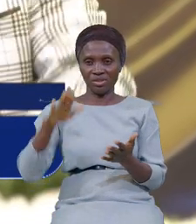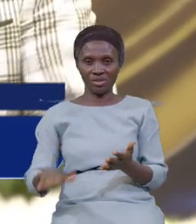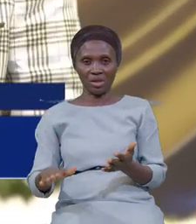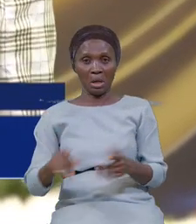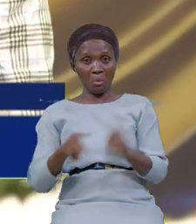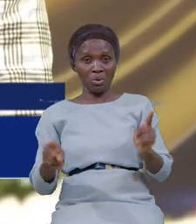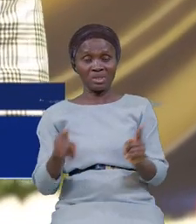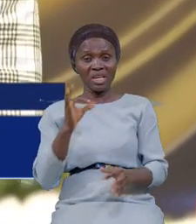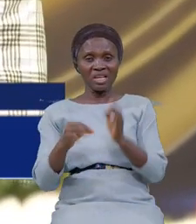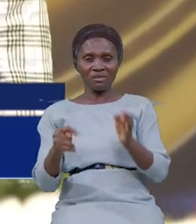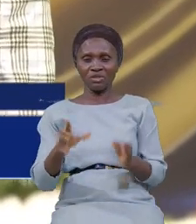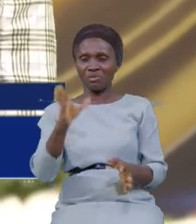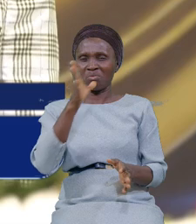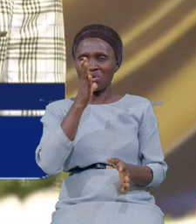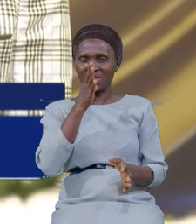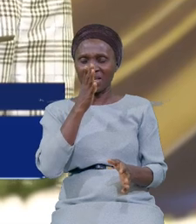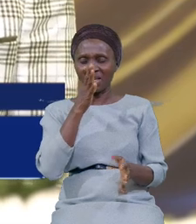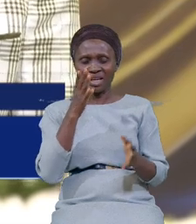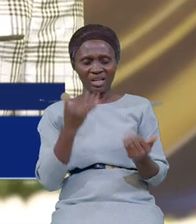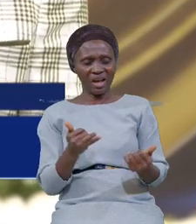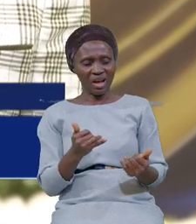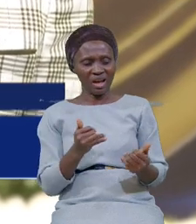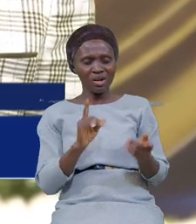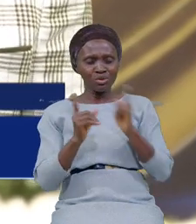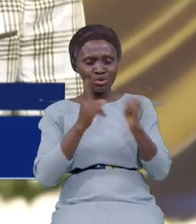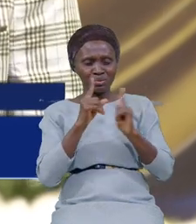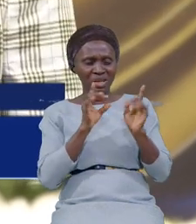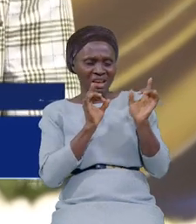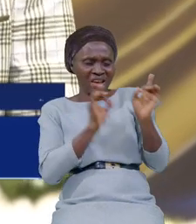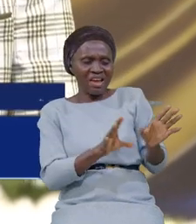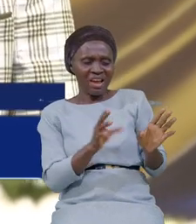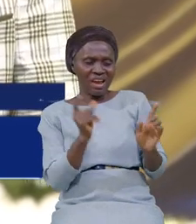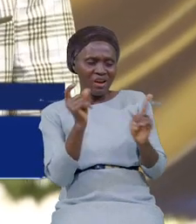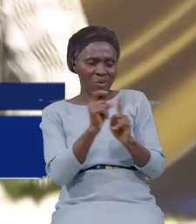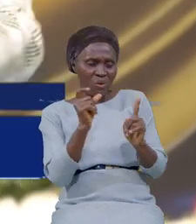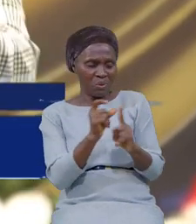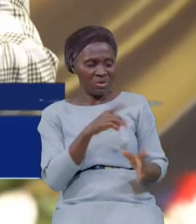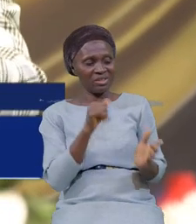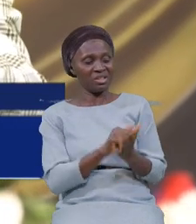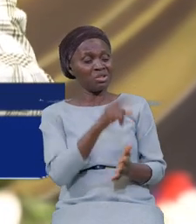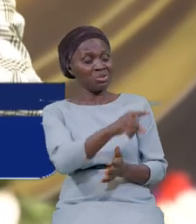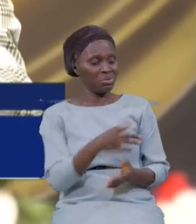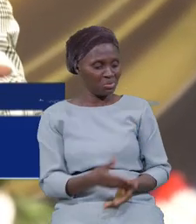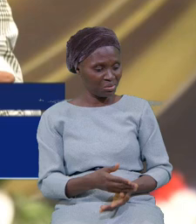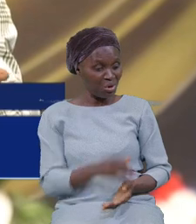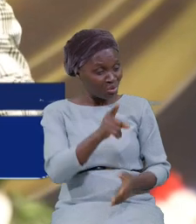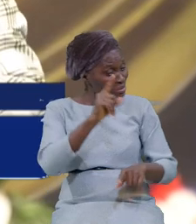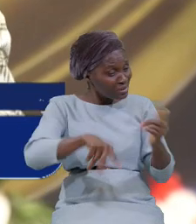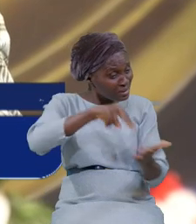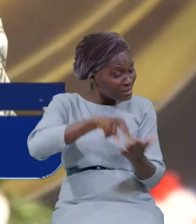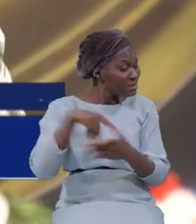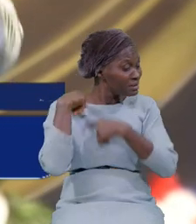will never work. You stupid child, stupid boy, stupid girl. No, you are a